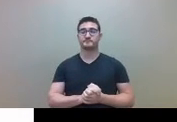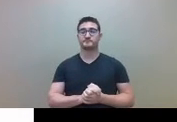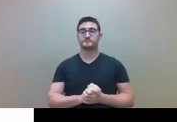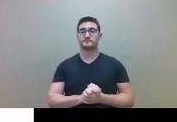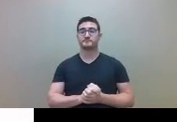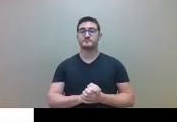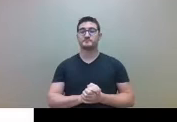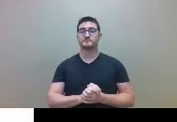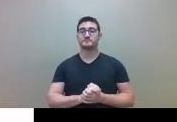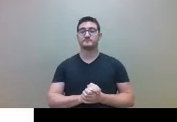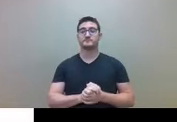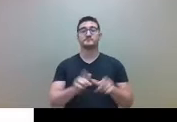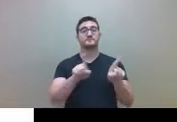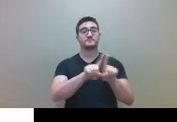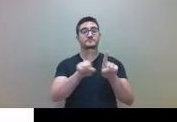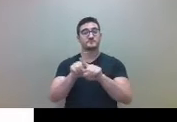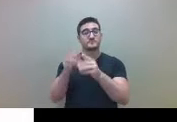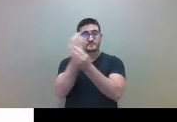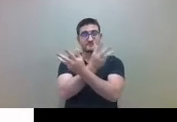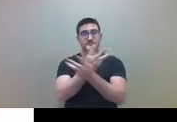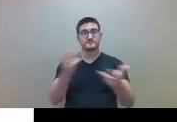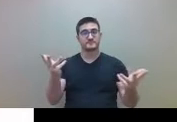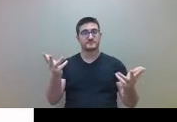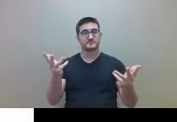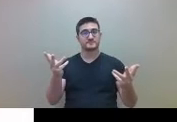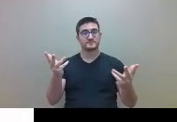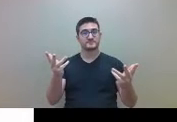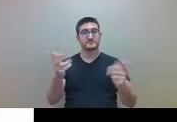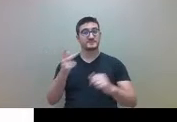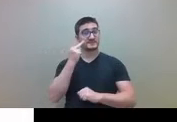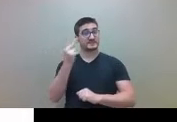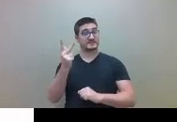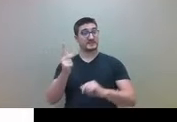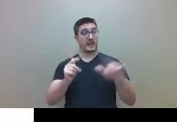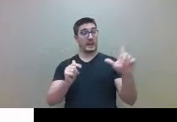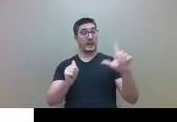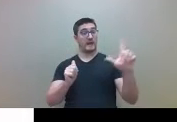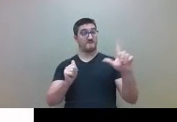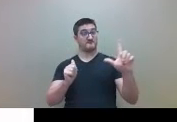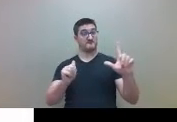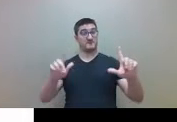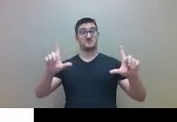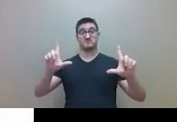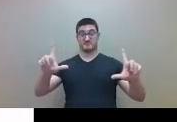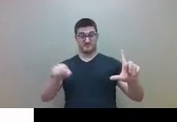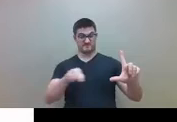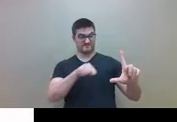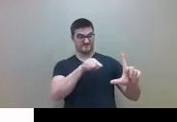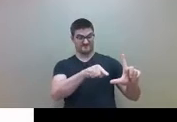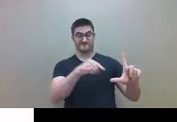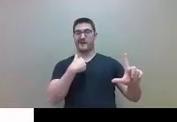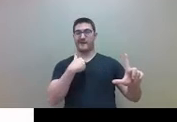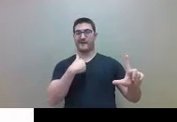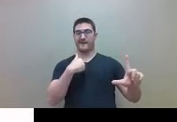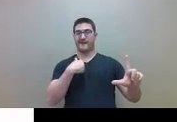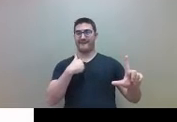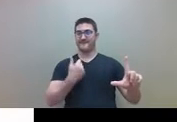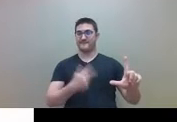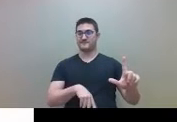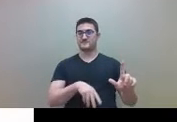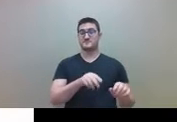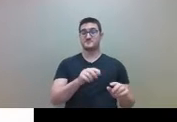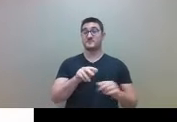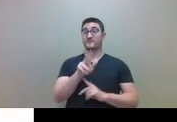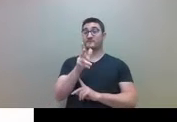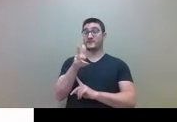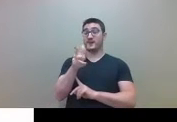You do have to, on the left hand side on the bottom, click that button for video. If you would like